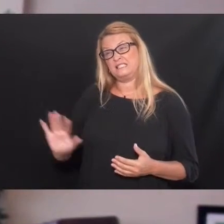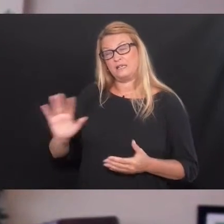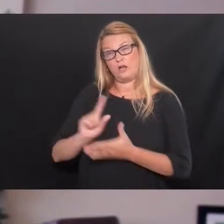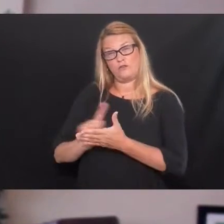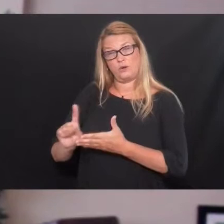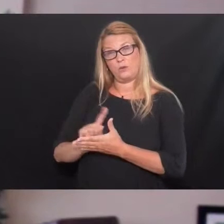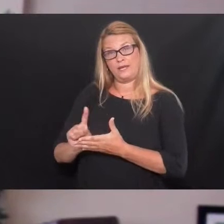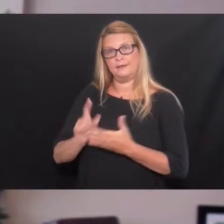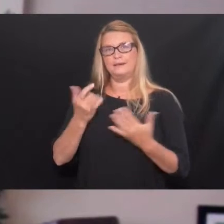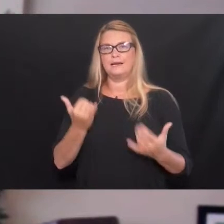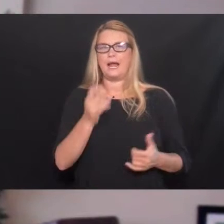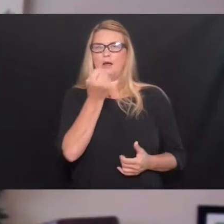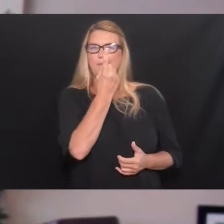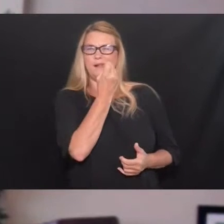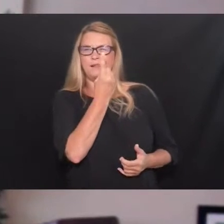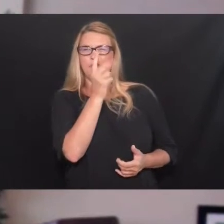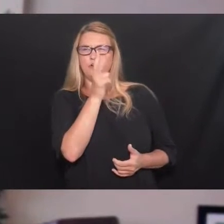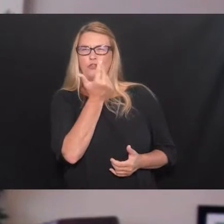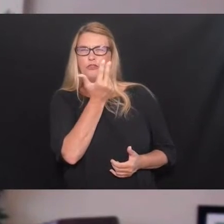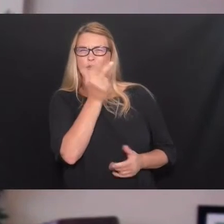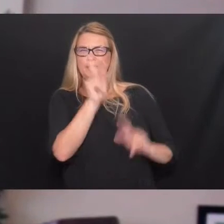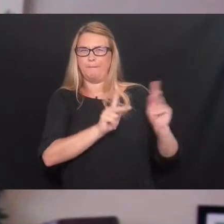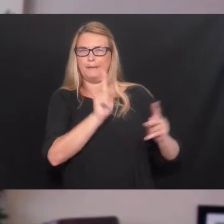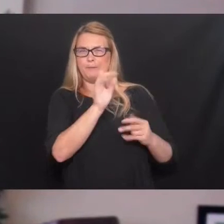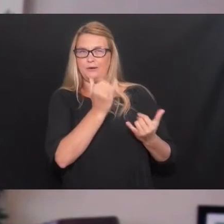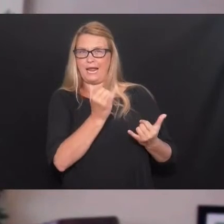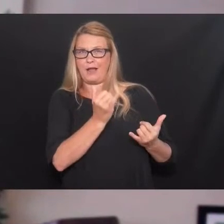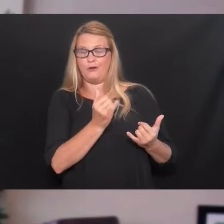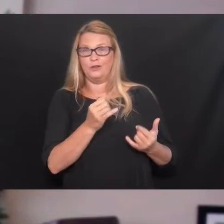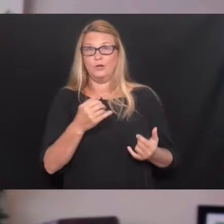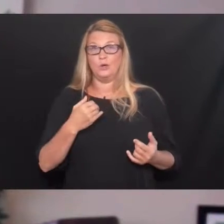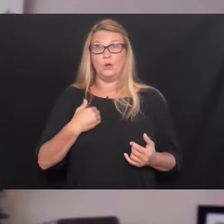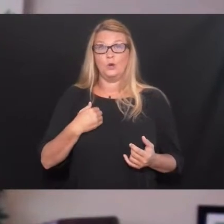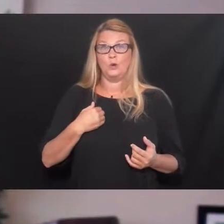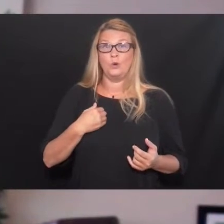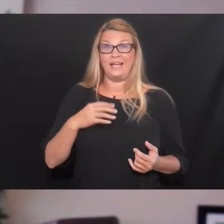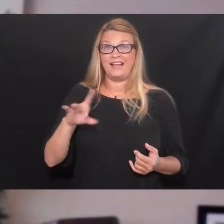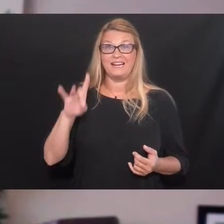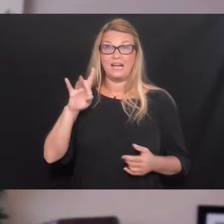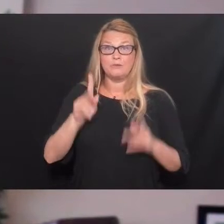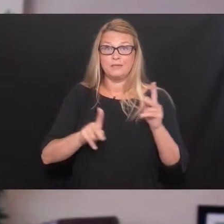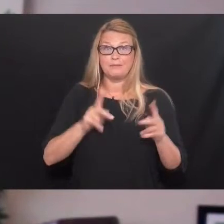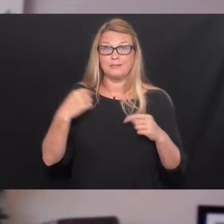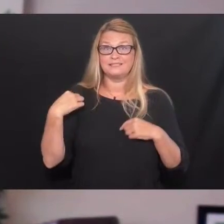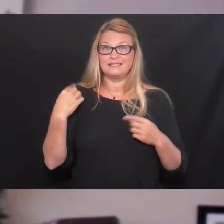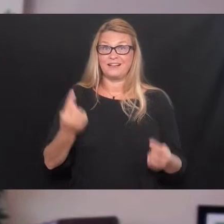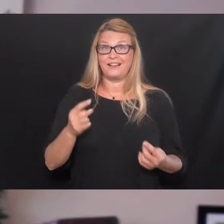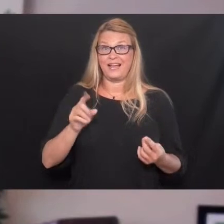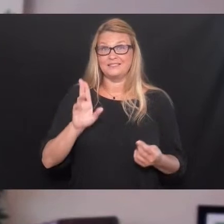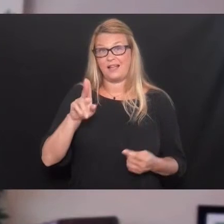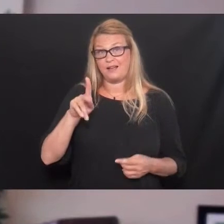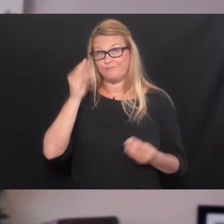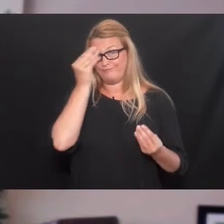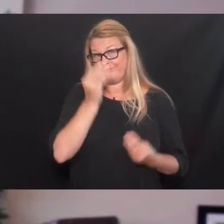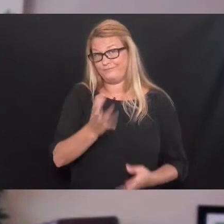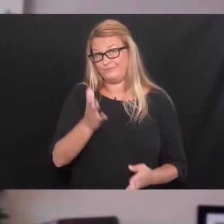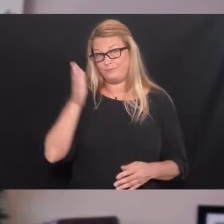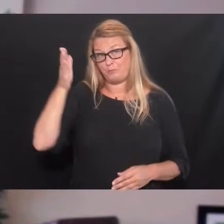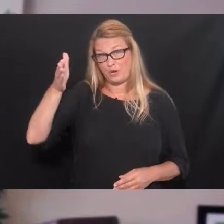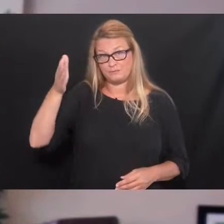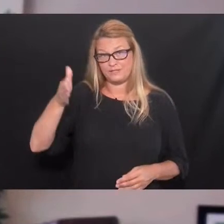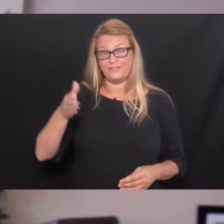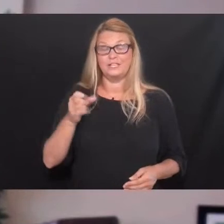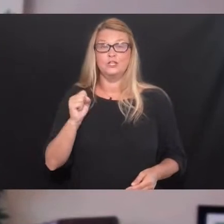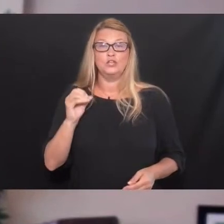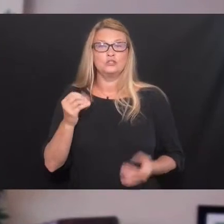about 11 to 13. And we saw just now that there was 8 people since the last update. So we are very worried. We